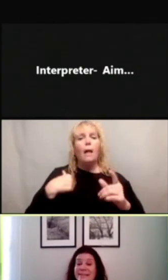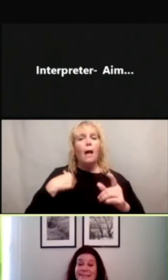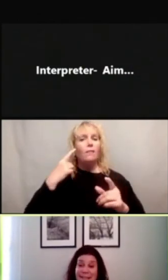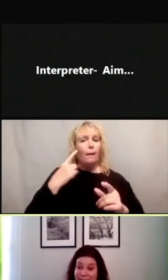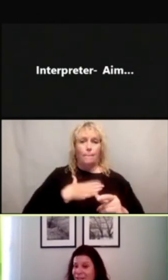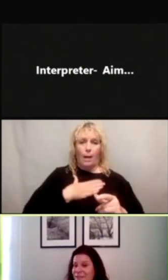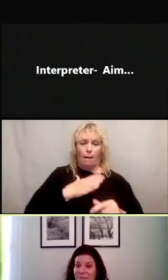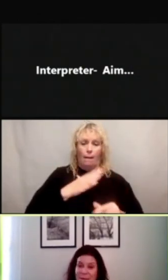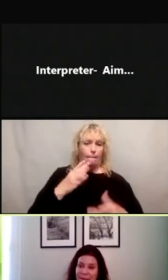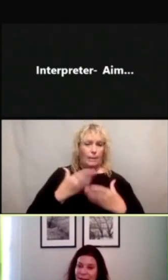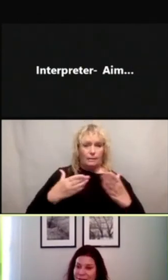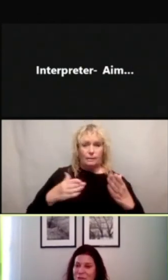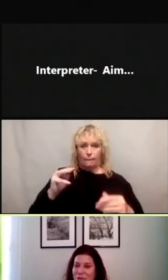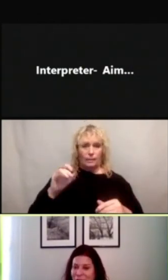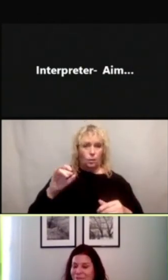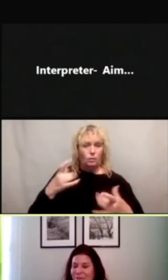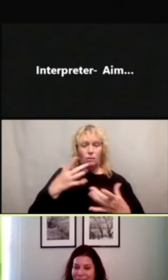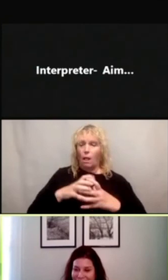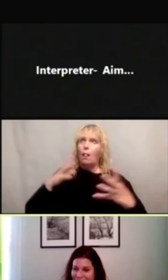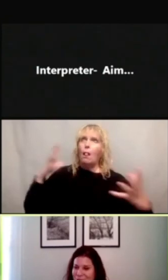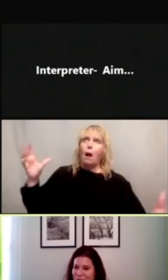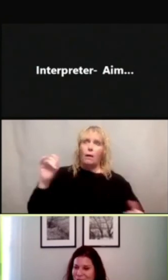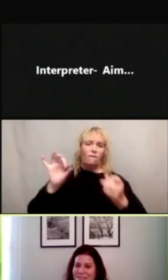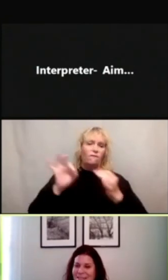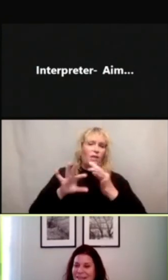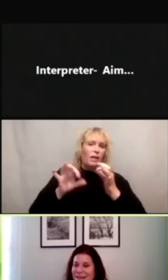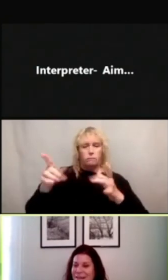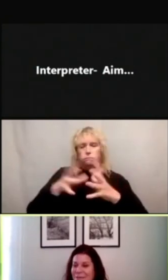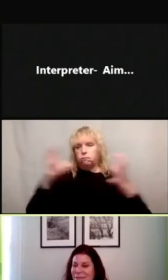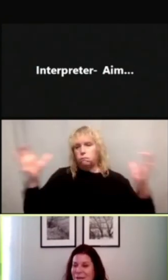I have gotten a ton of feedback. Like usually they're very